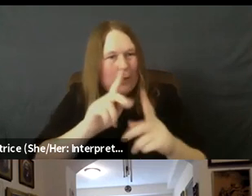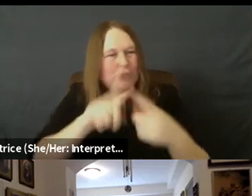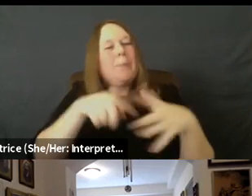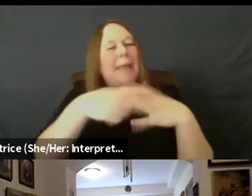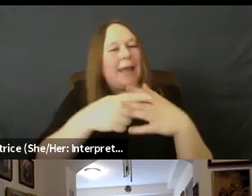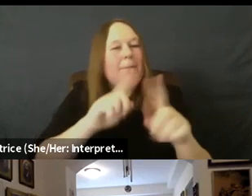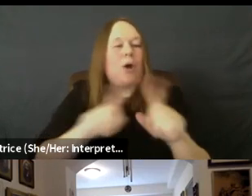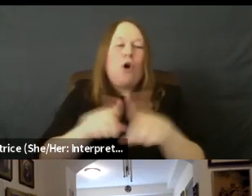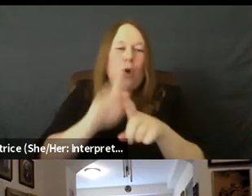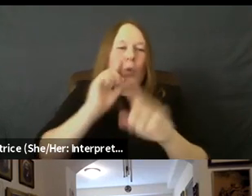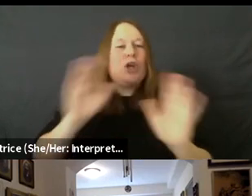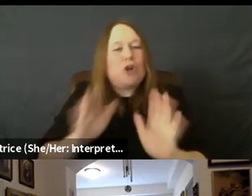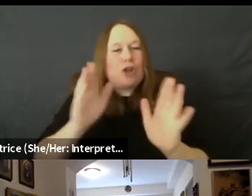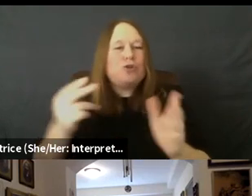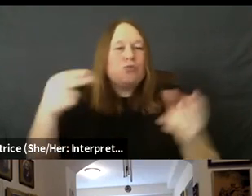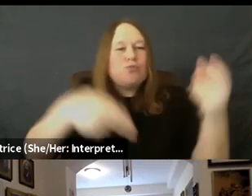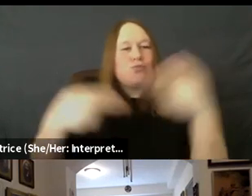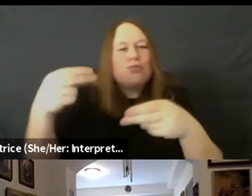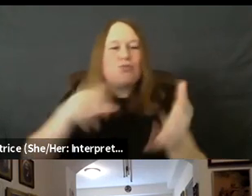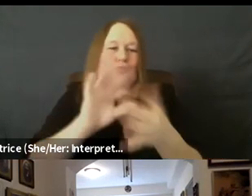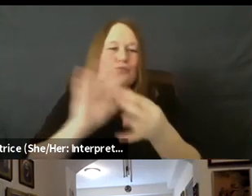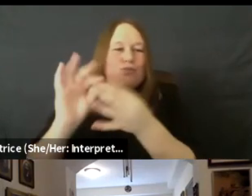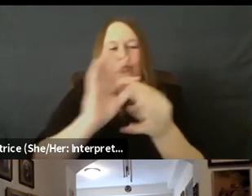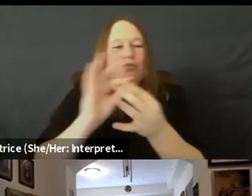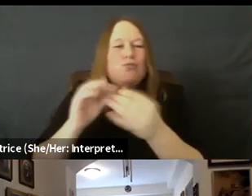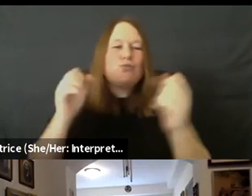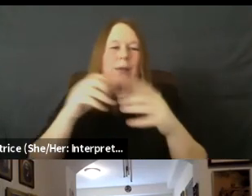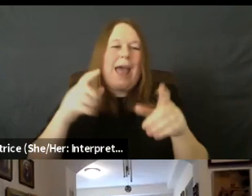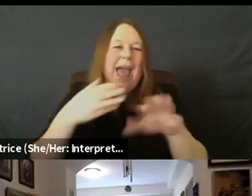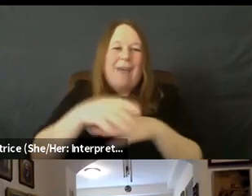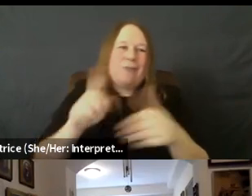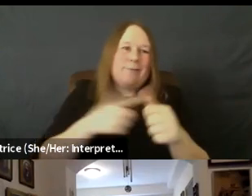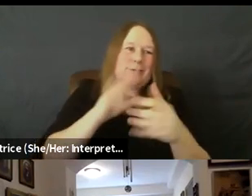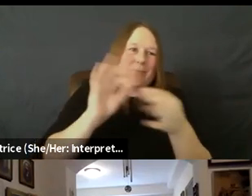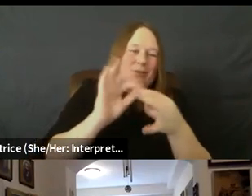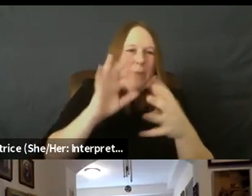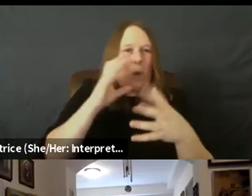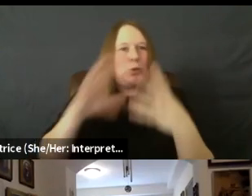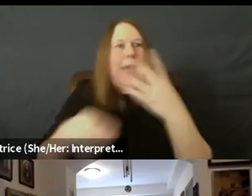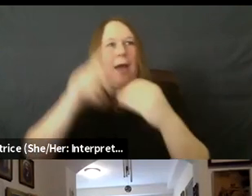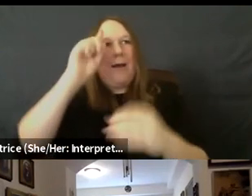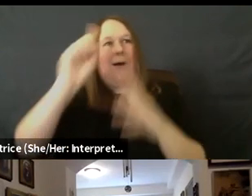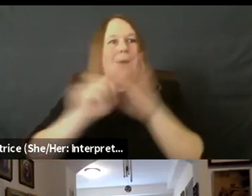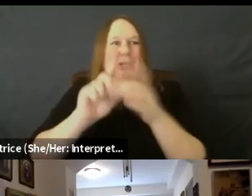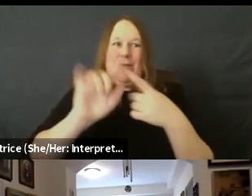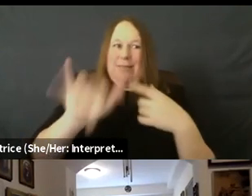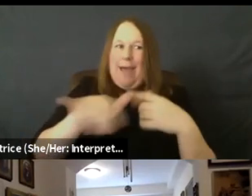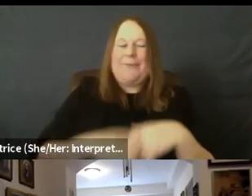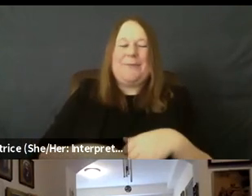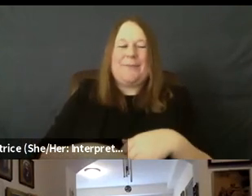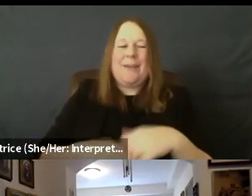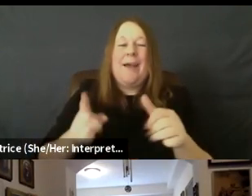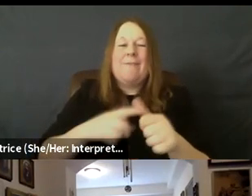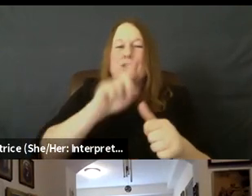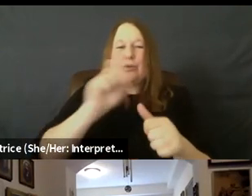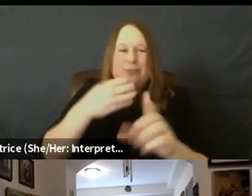but I'm also going to encourage panelists to jump in after the initial speaker if they have something they wish to add to that. So our first question is for